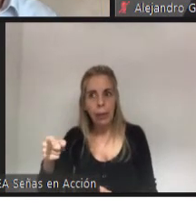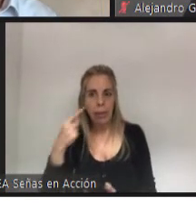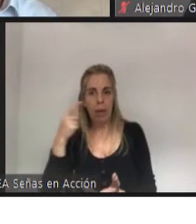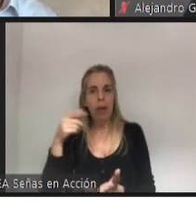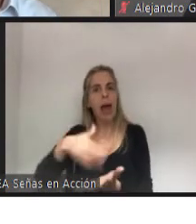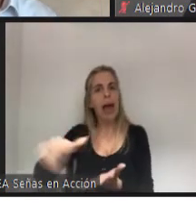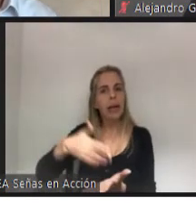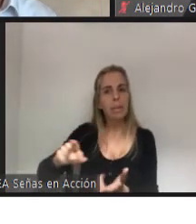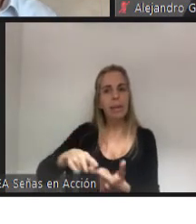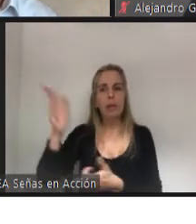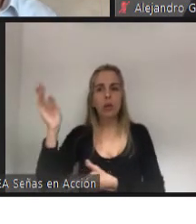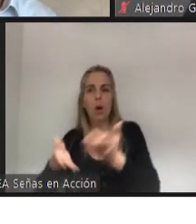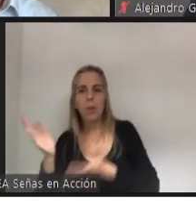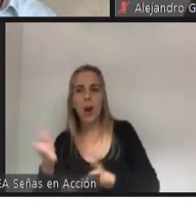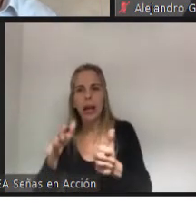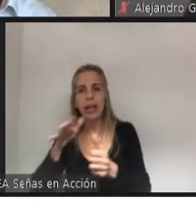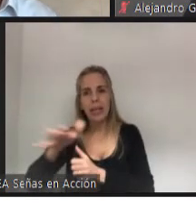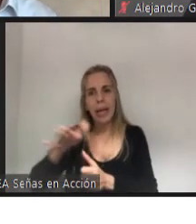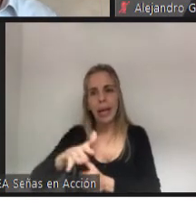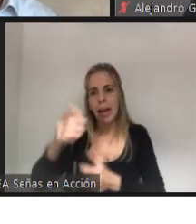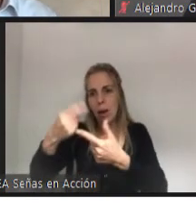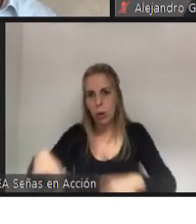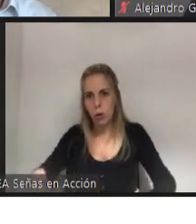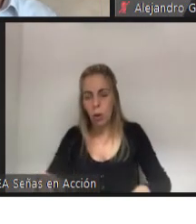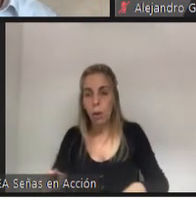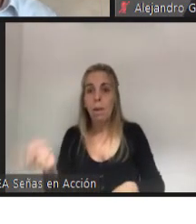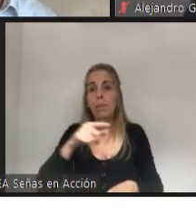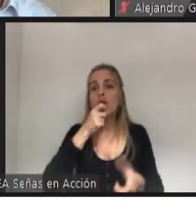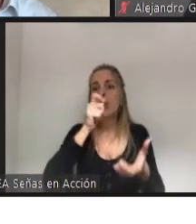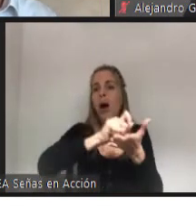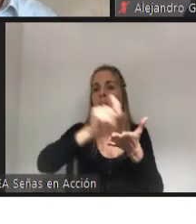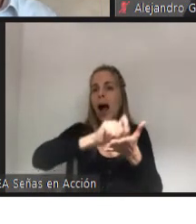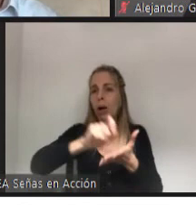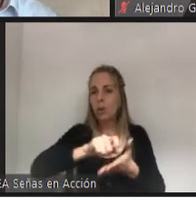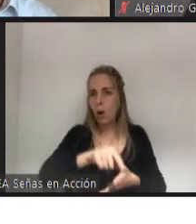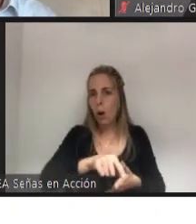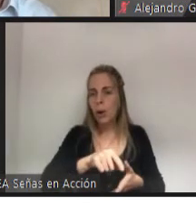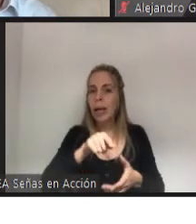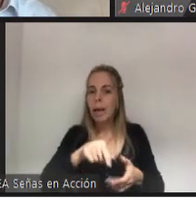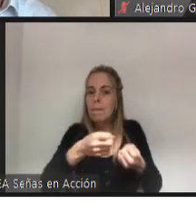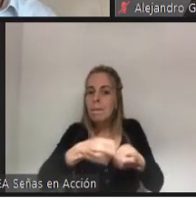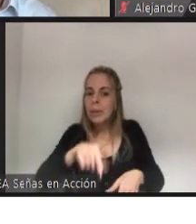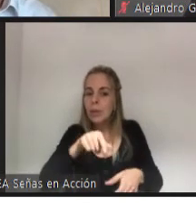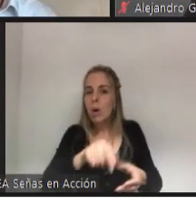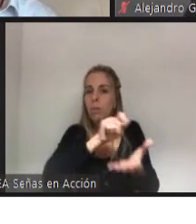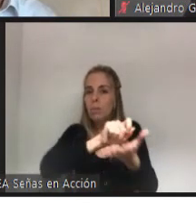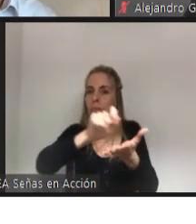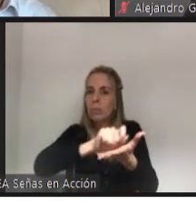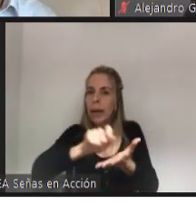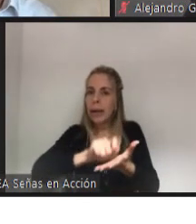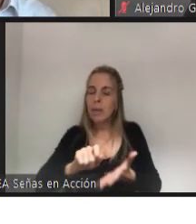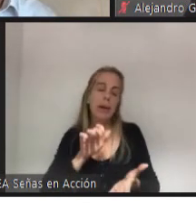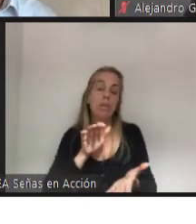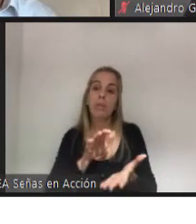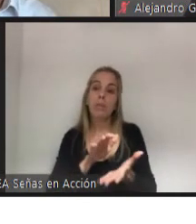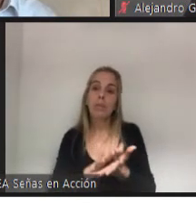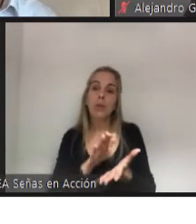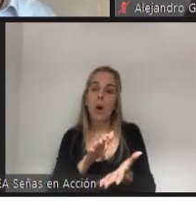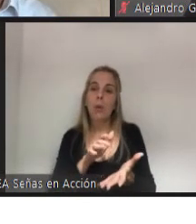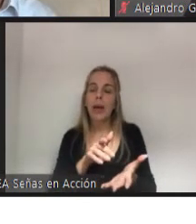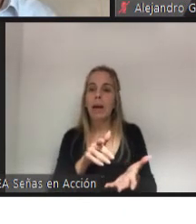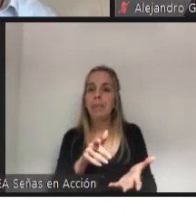appeared and when Ailton Krenak started to talk from his